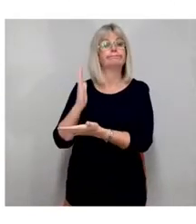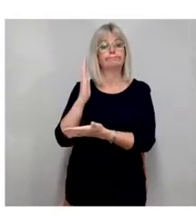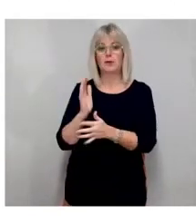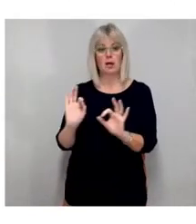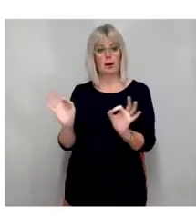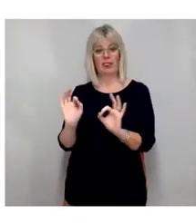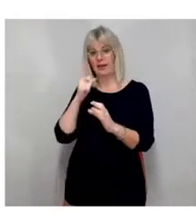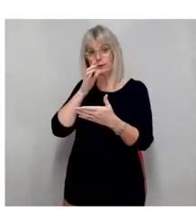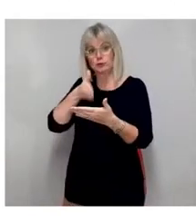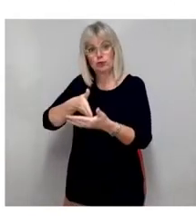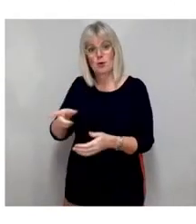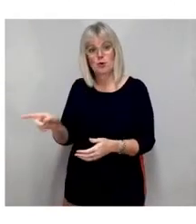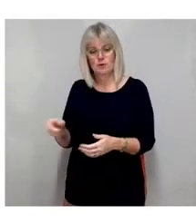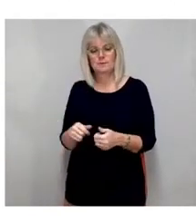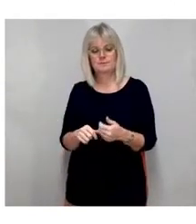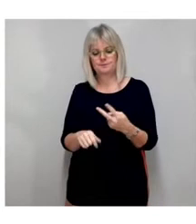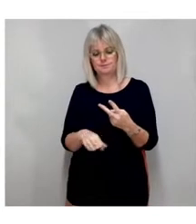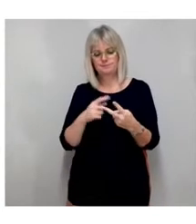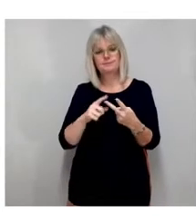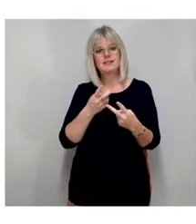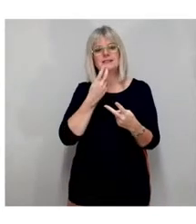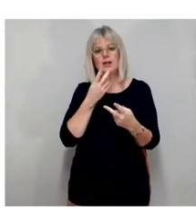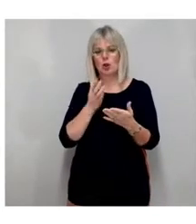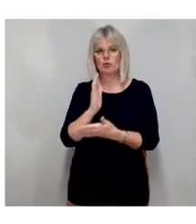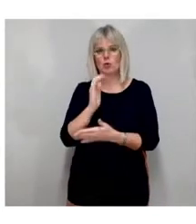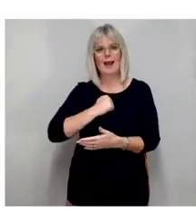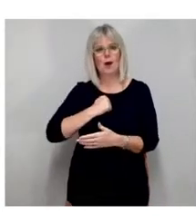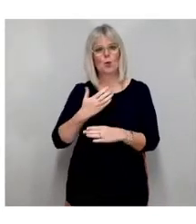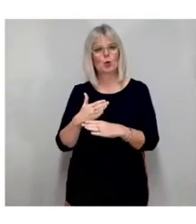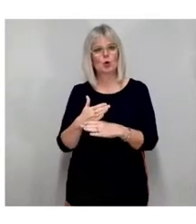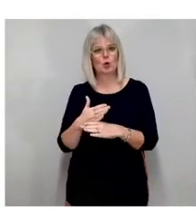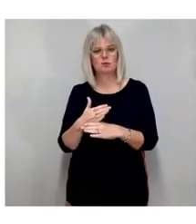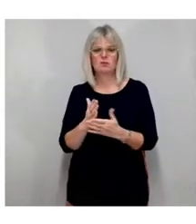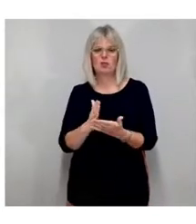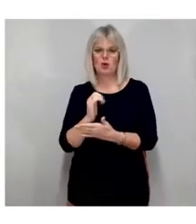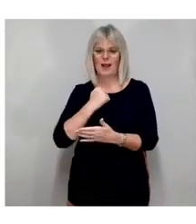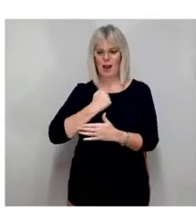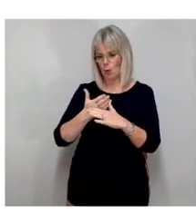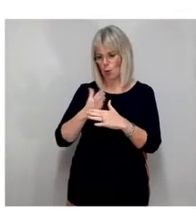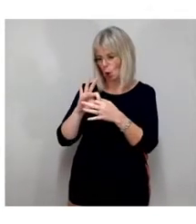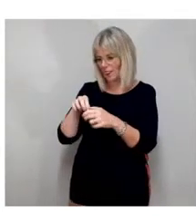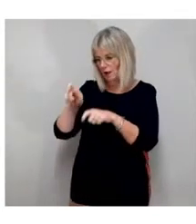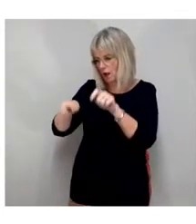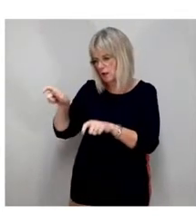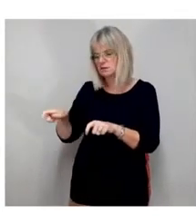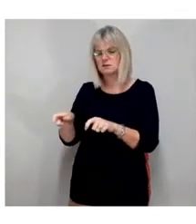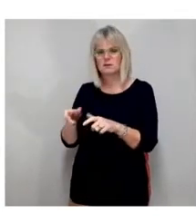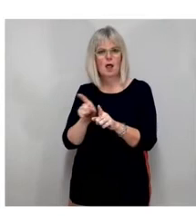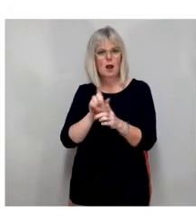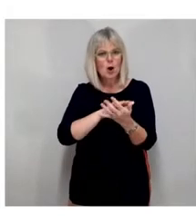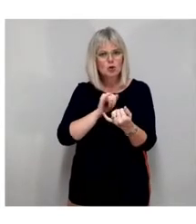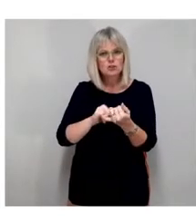I'd say the second thing is through our work and the work we do with clients, and clients like Unilever and Microsoft, and making sure that our